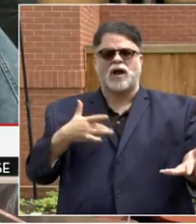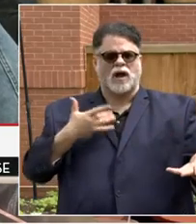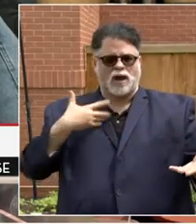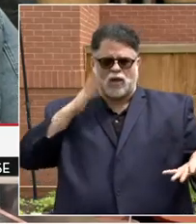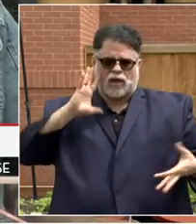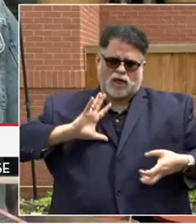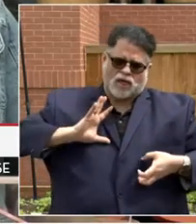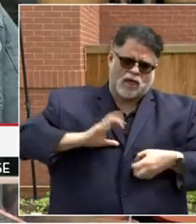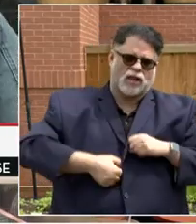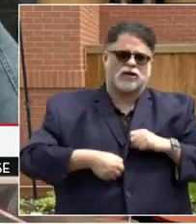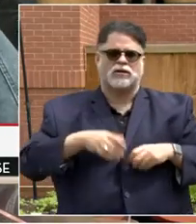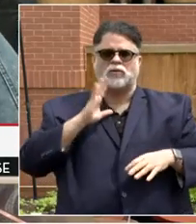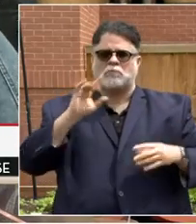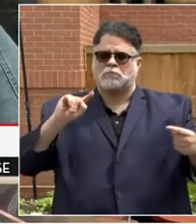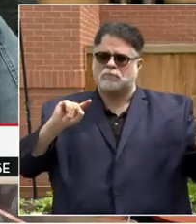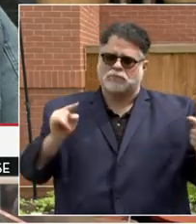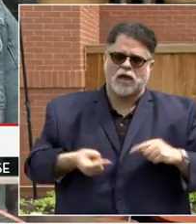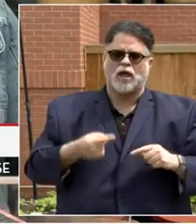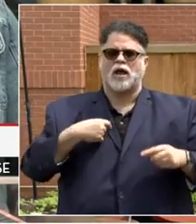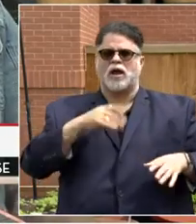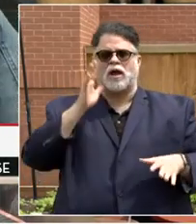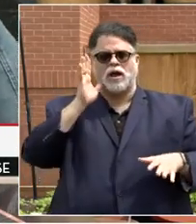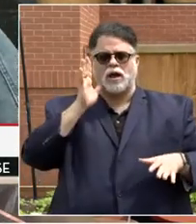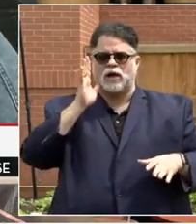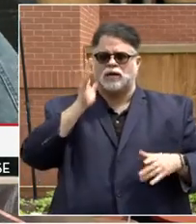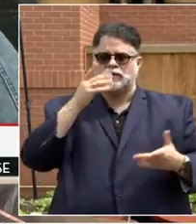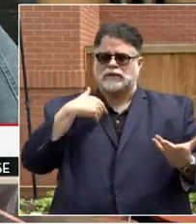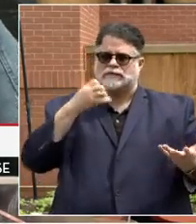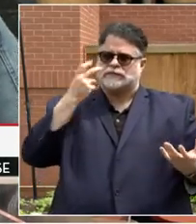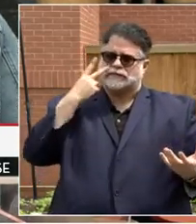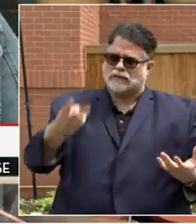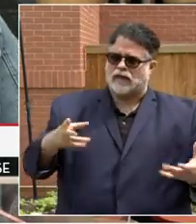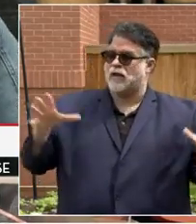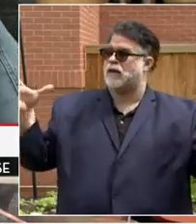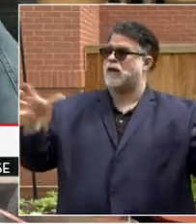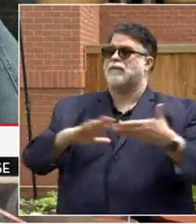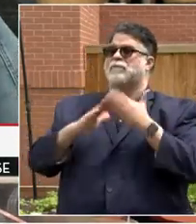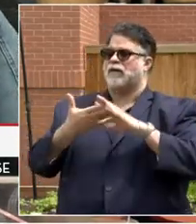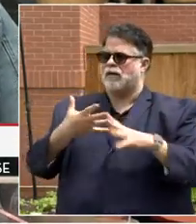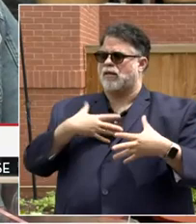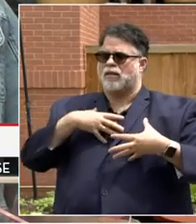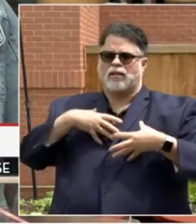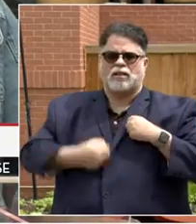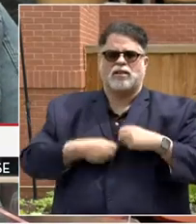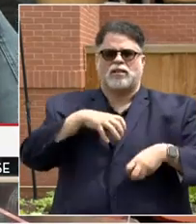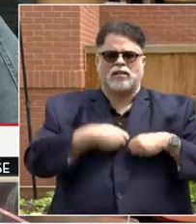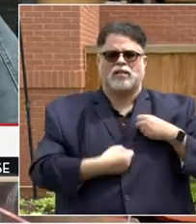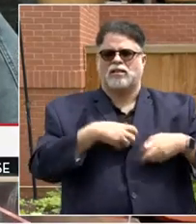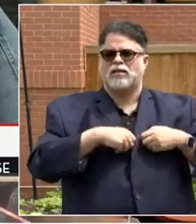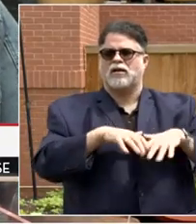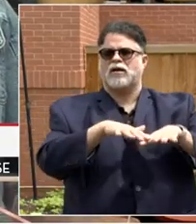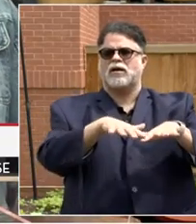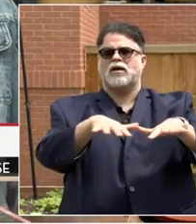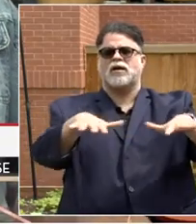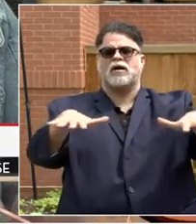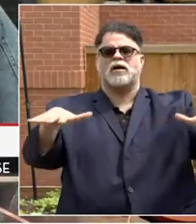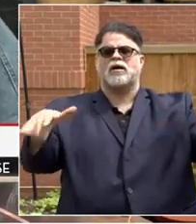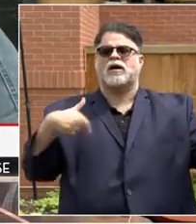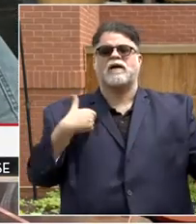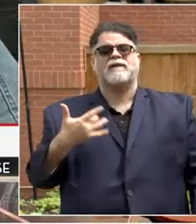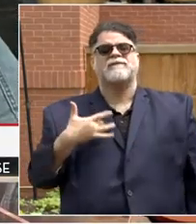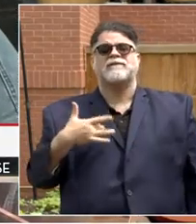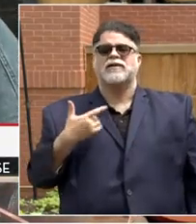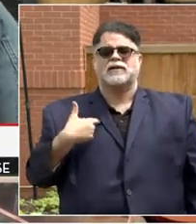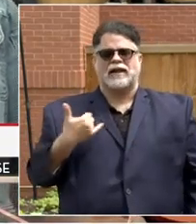stopped supporting the same community where my son took his last breath. I can't stand here and say